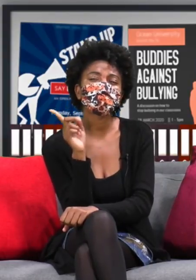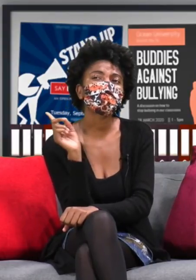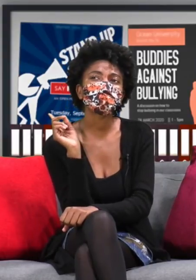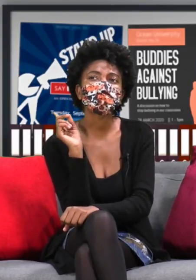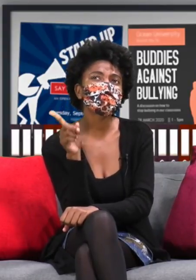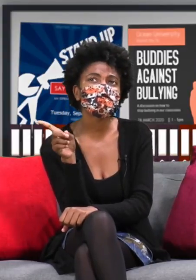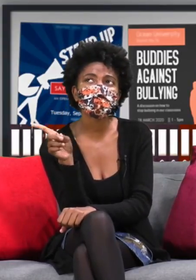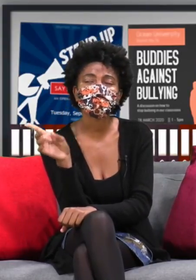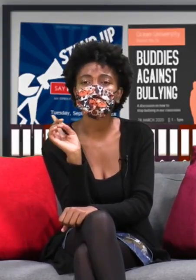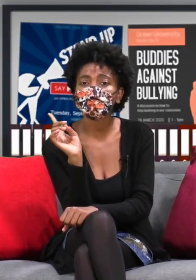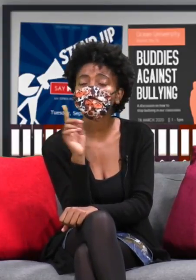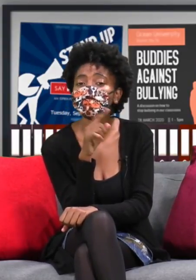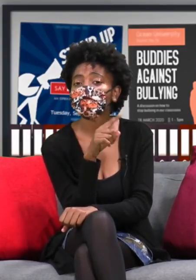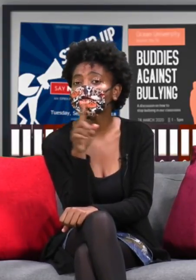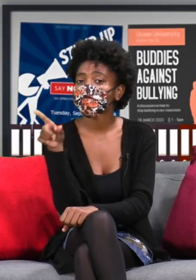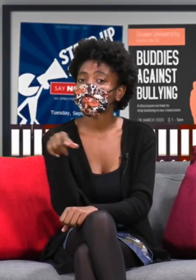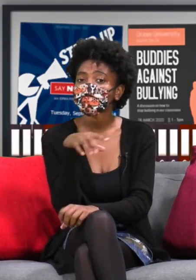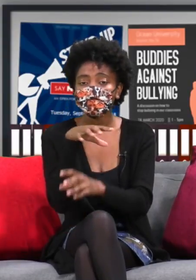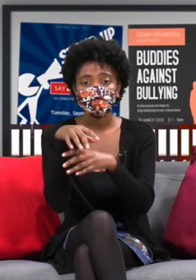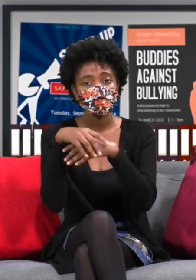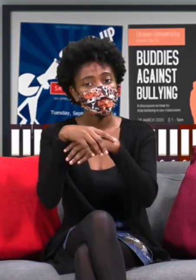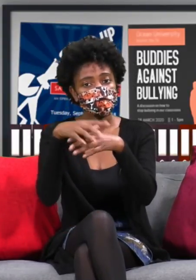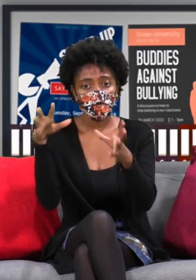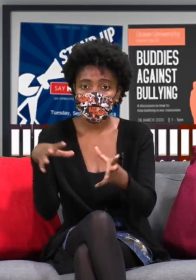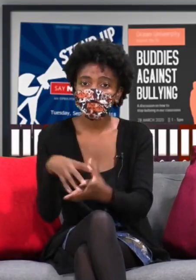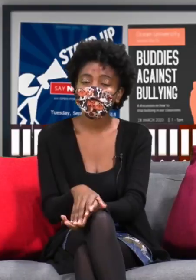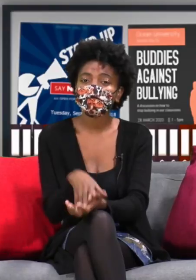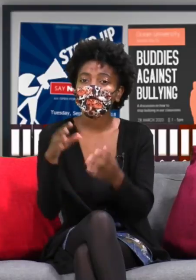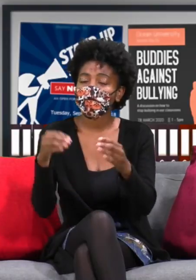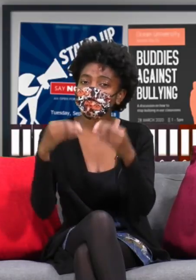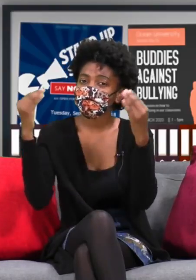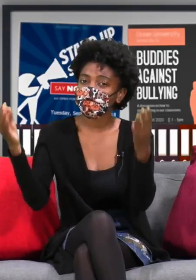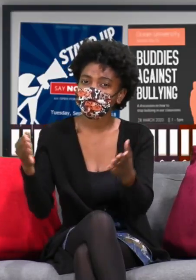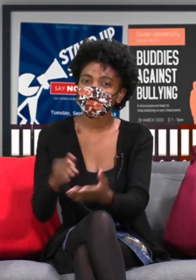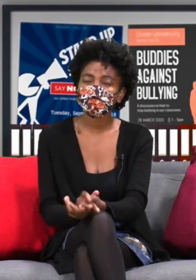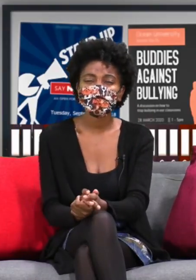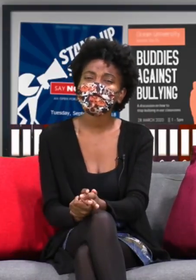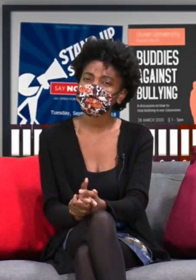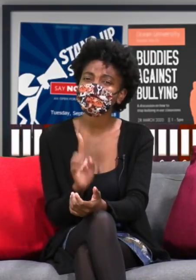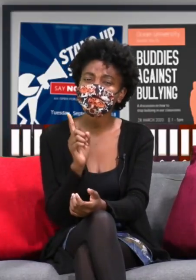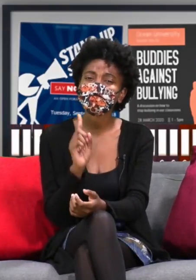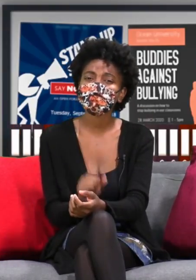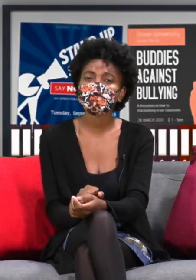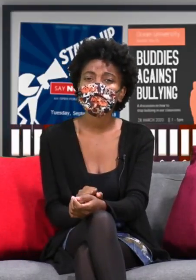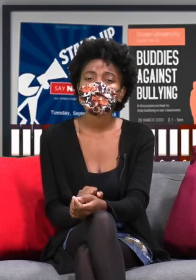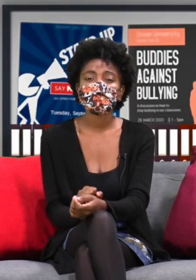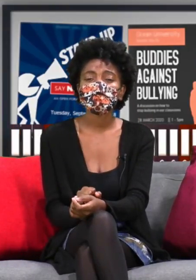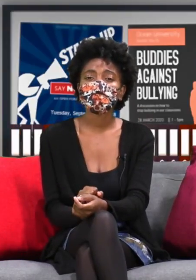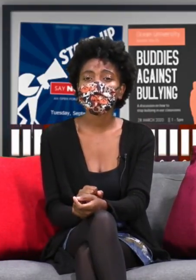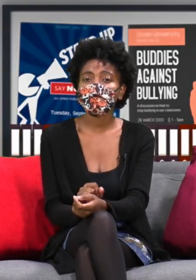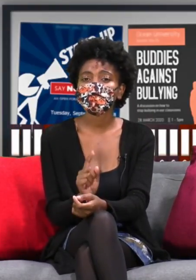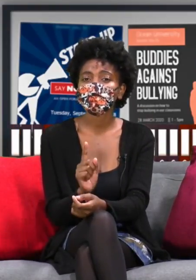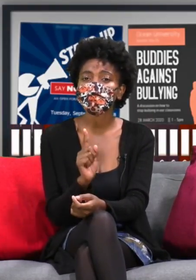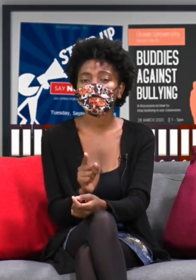my rental is distributing booklets to their town and outside their town so i like visiting places but